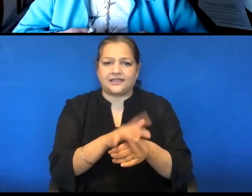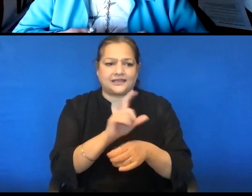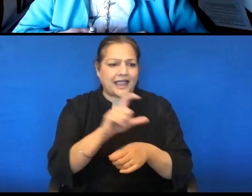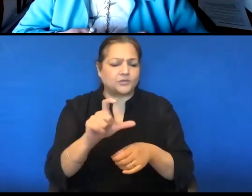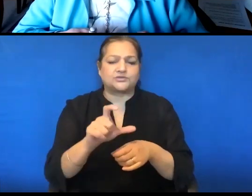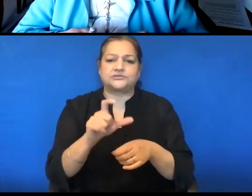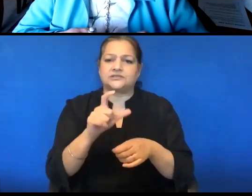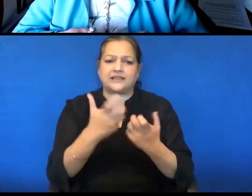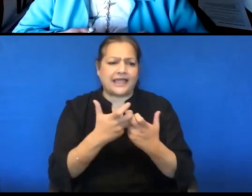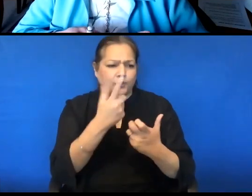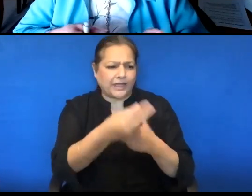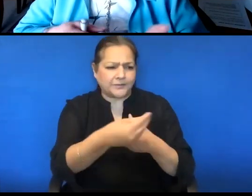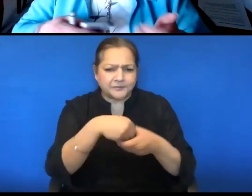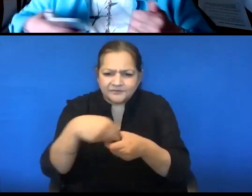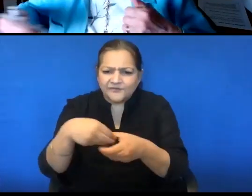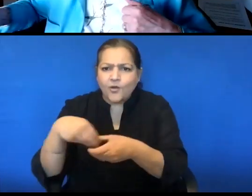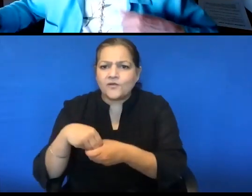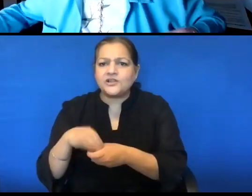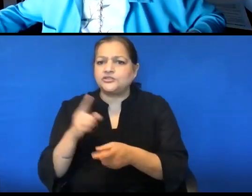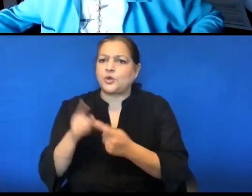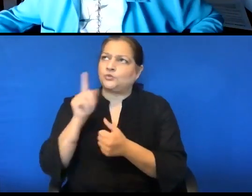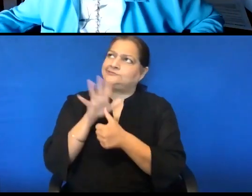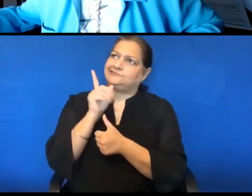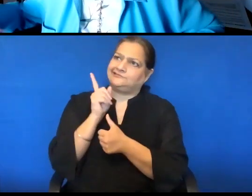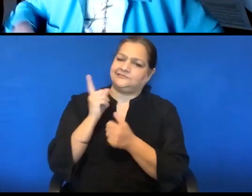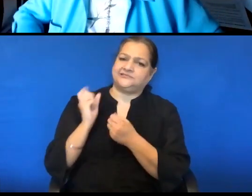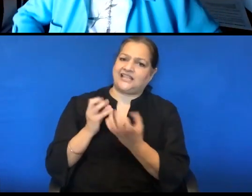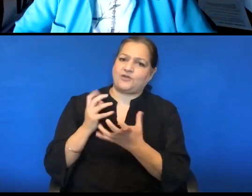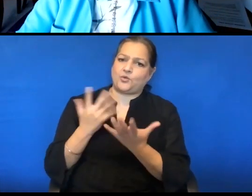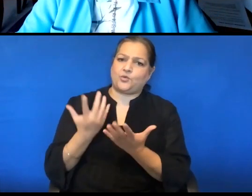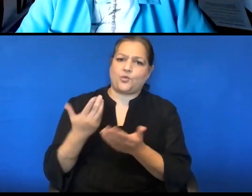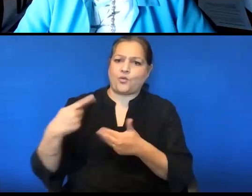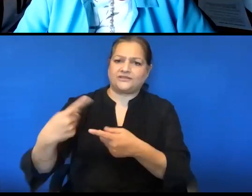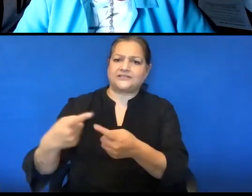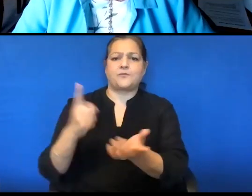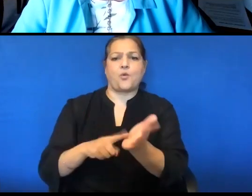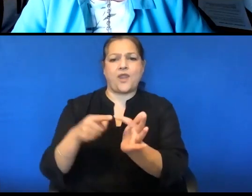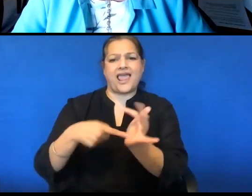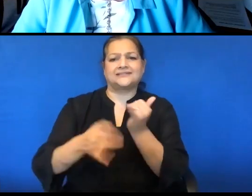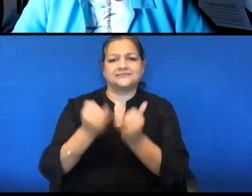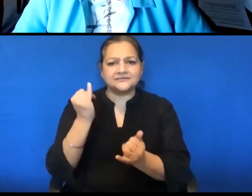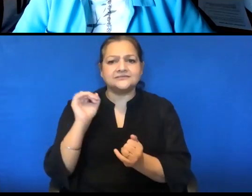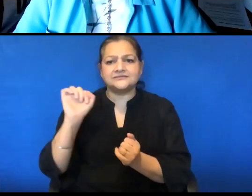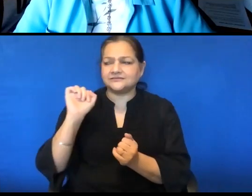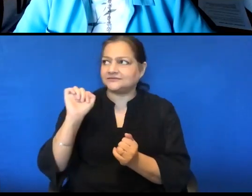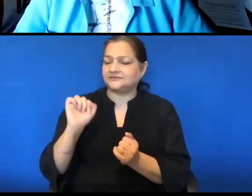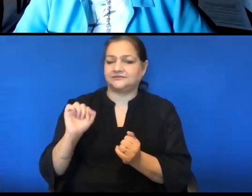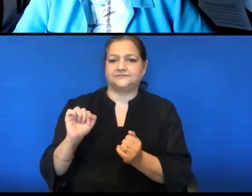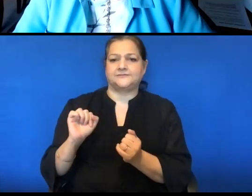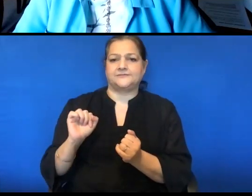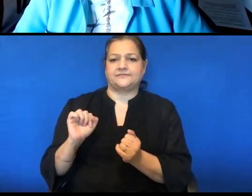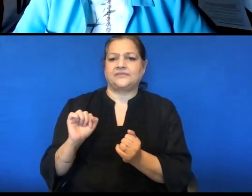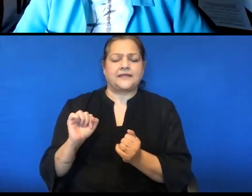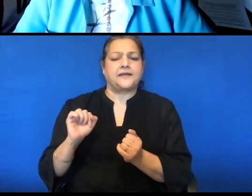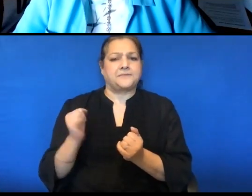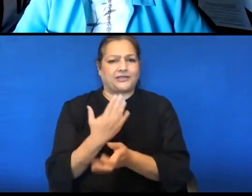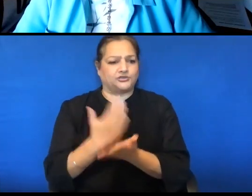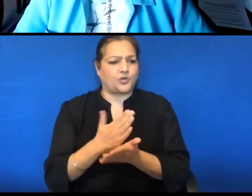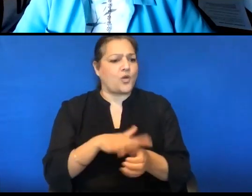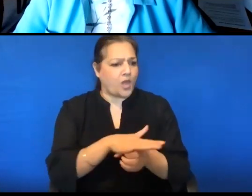more closely involved, not something delivered up here or by LEPs who are unaccountable. Actually, let's make sure that it's accountable to local people as